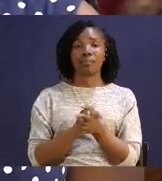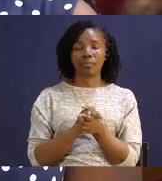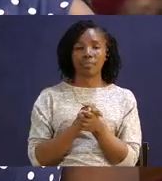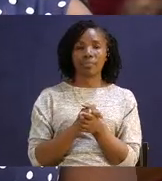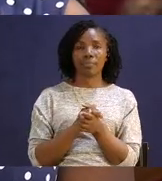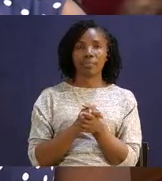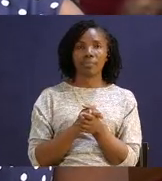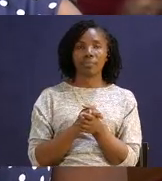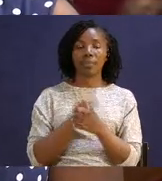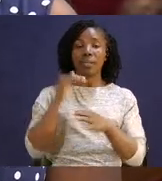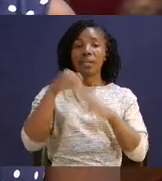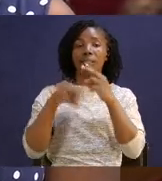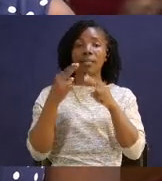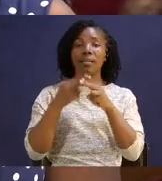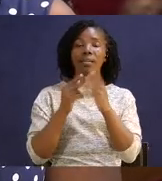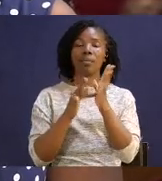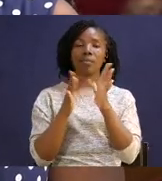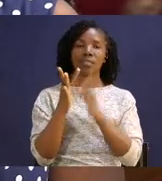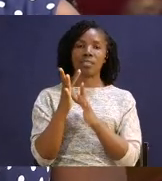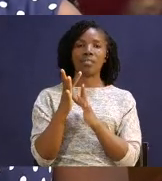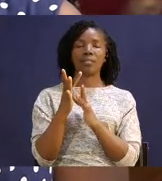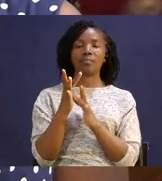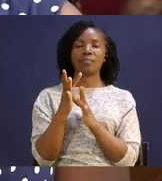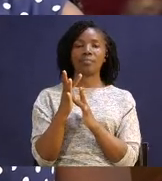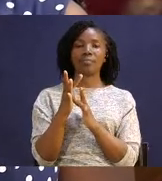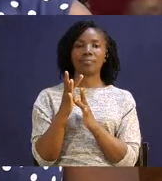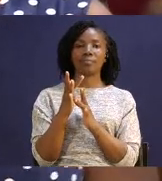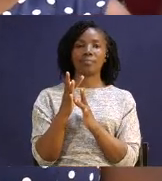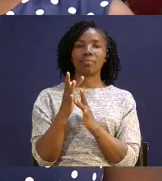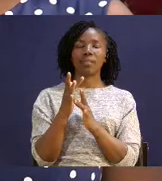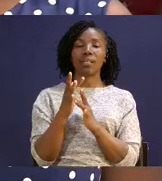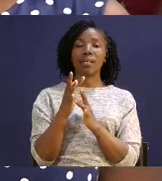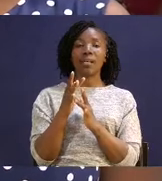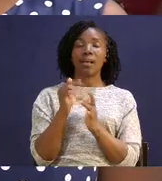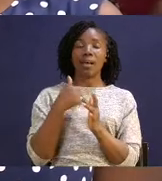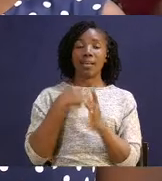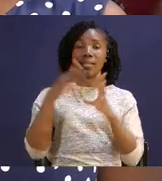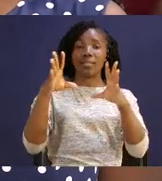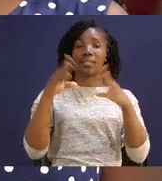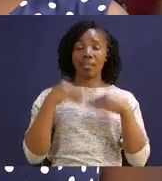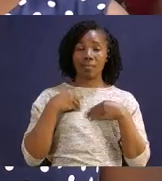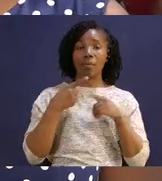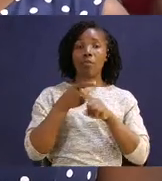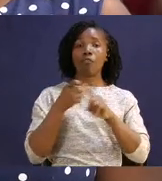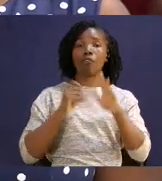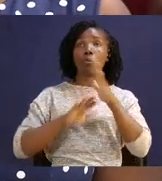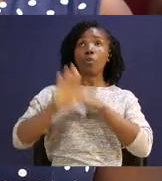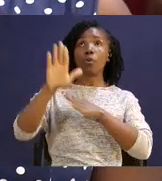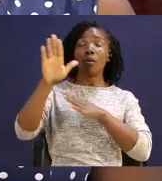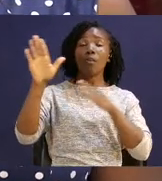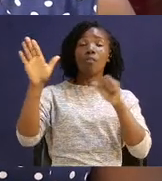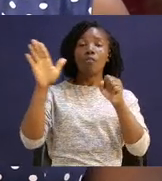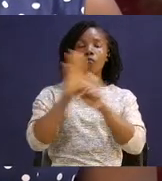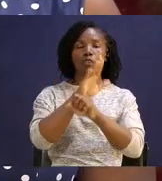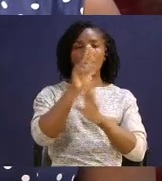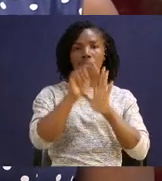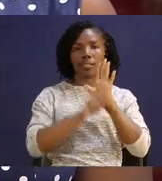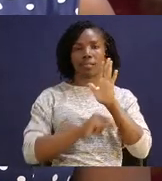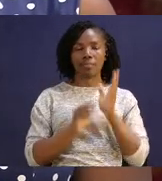Father, in the name of Jesus, I receive from your fullness